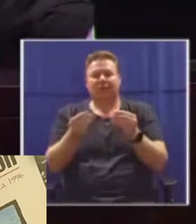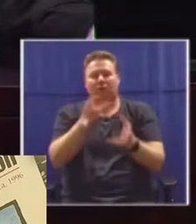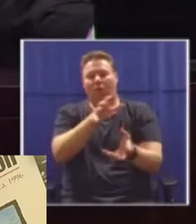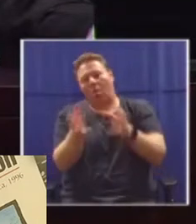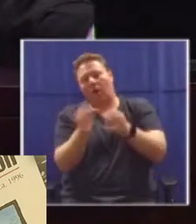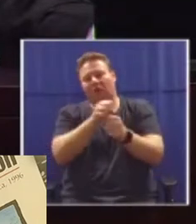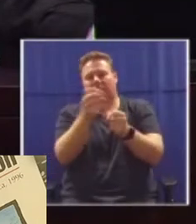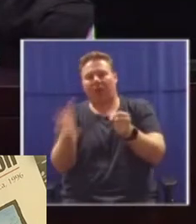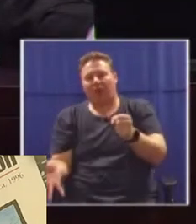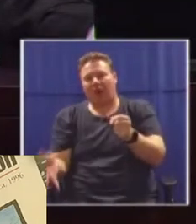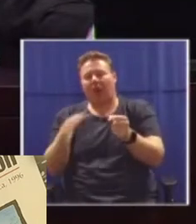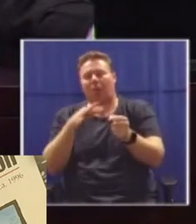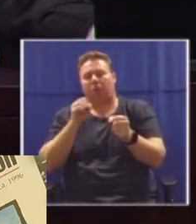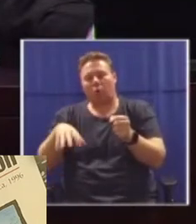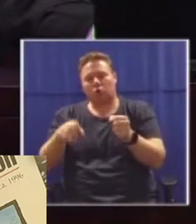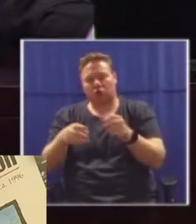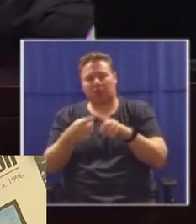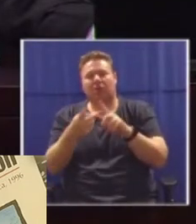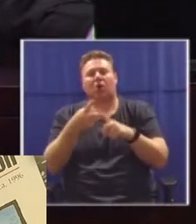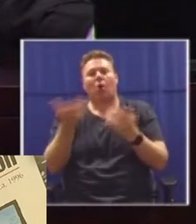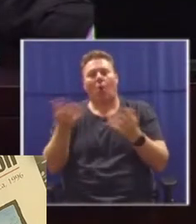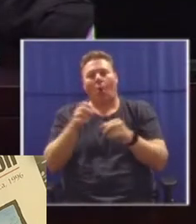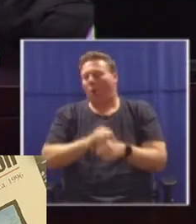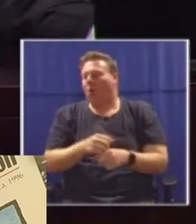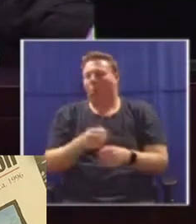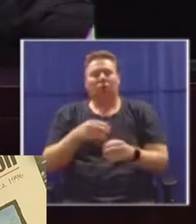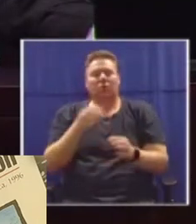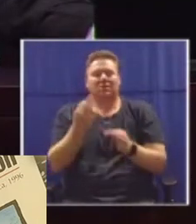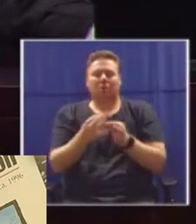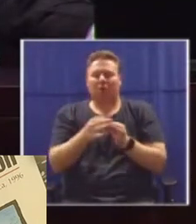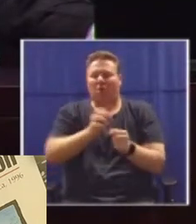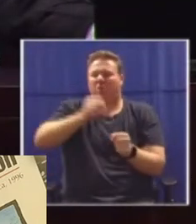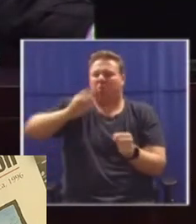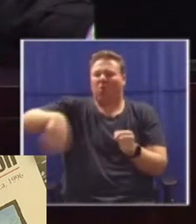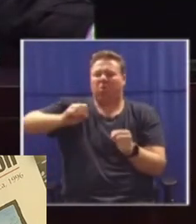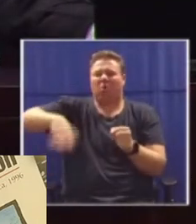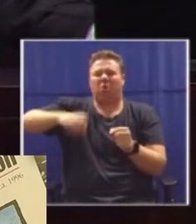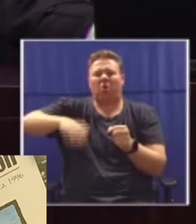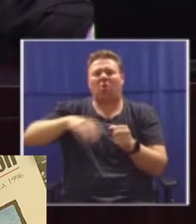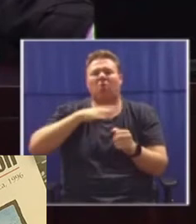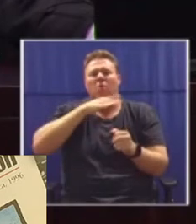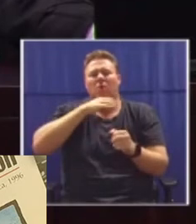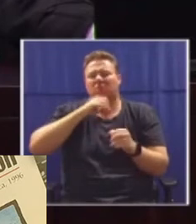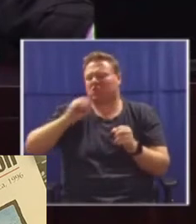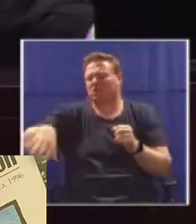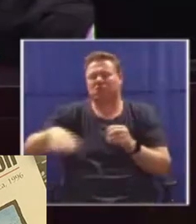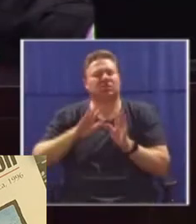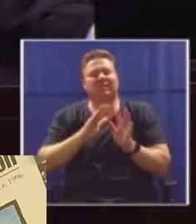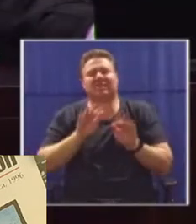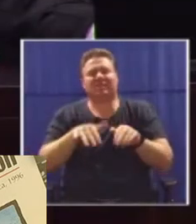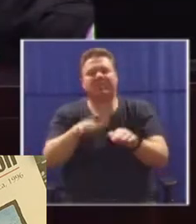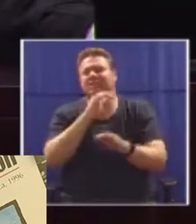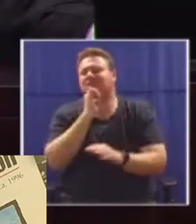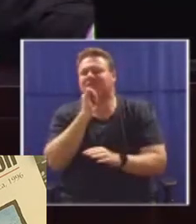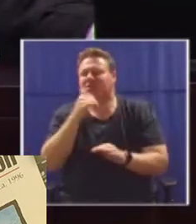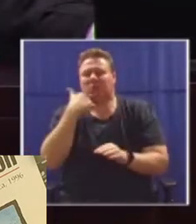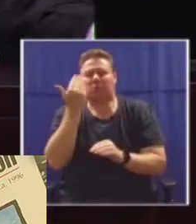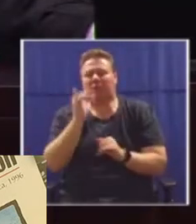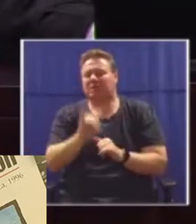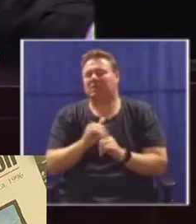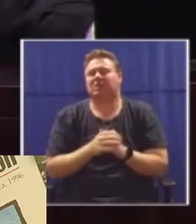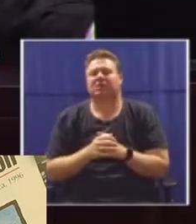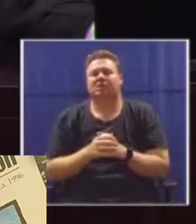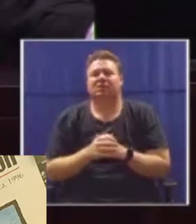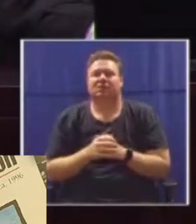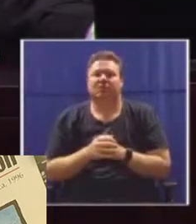and 78, as well as to ensure the fulfillment of this international maritime regulation, the maritime pollution rule 73